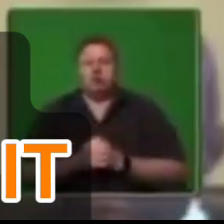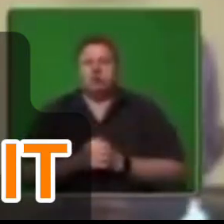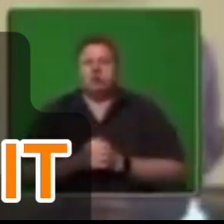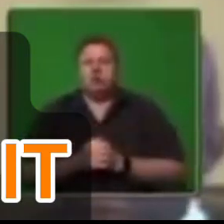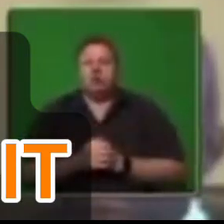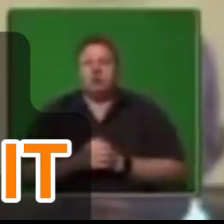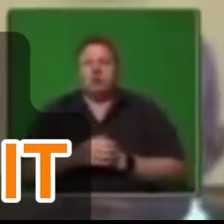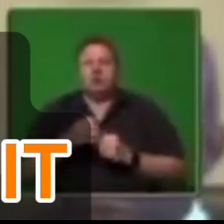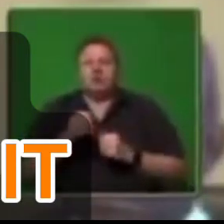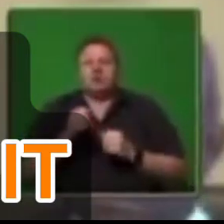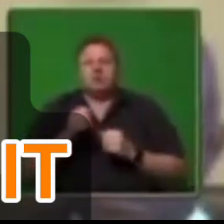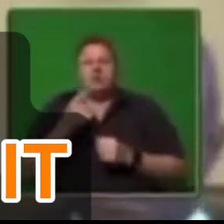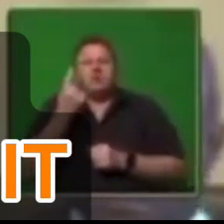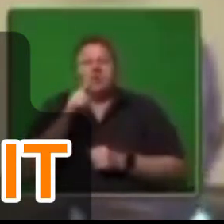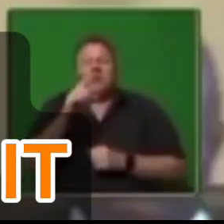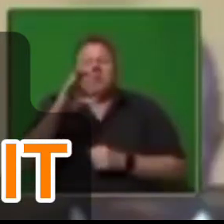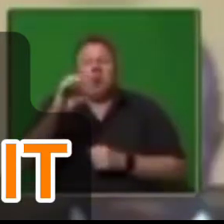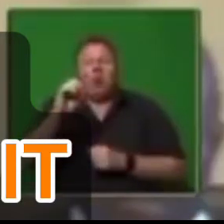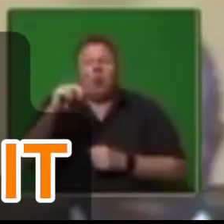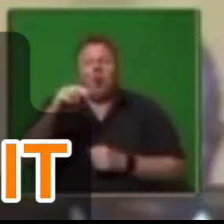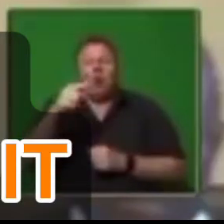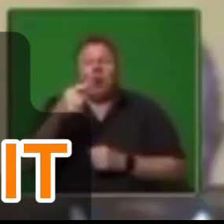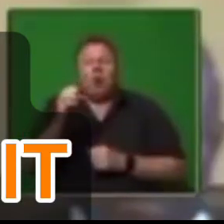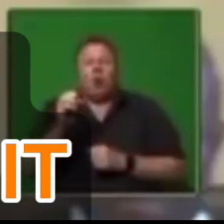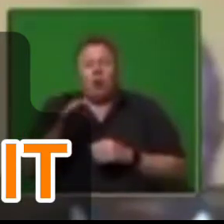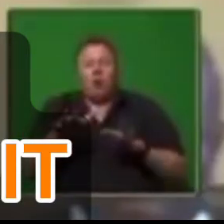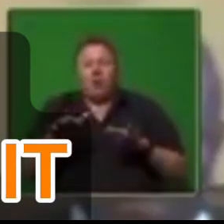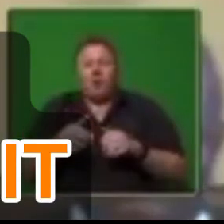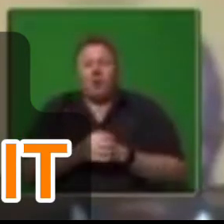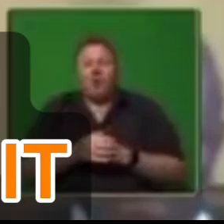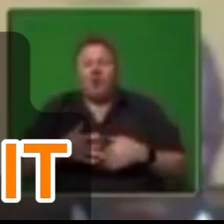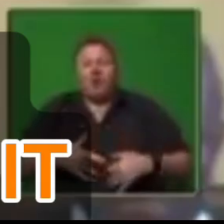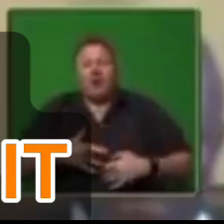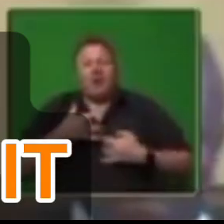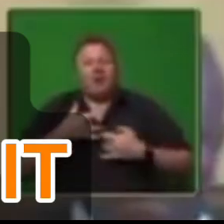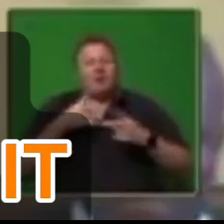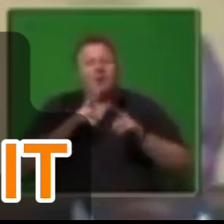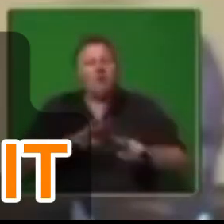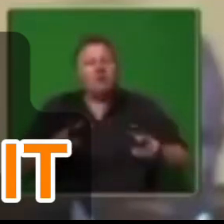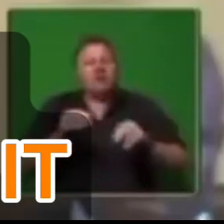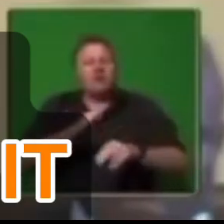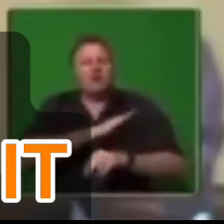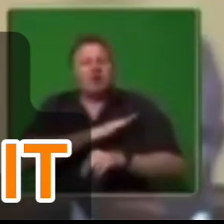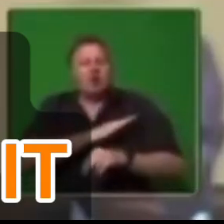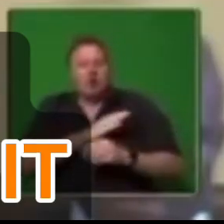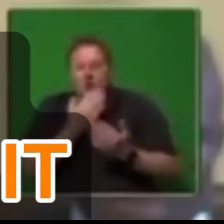of the Congolese people to live in peace and security.